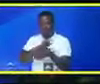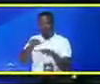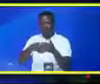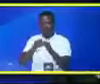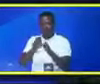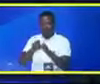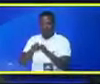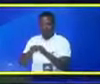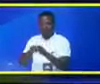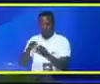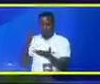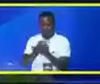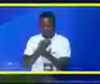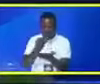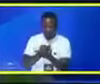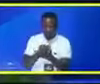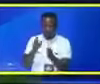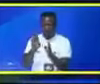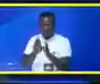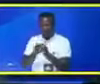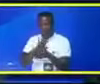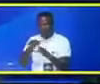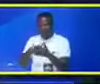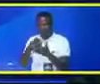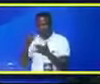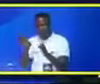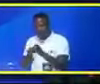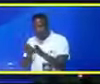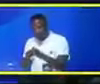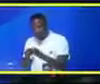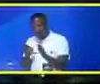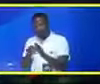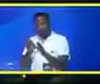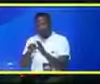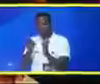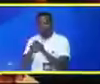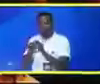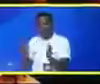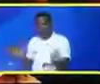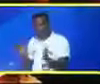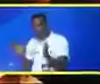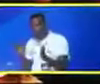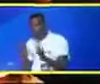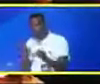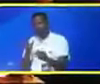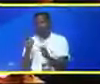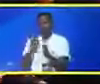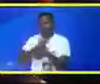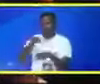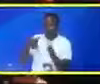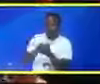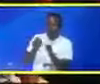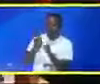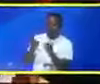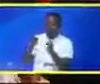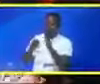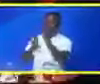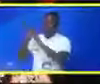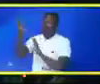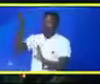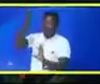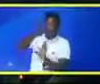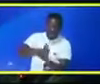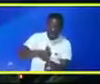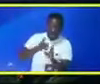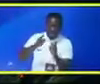all the doors, financial doors, all the doors, doors of your influence, not some. When God comes in response